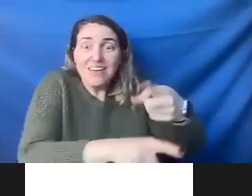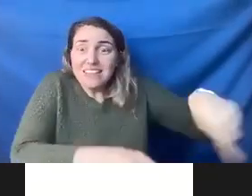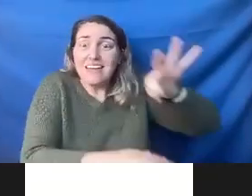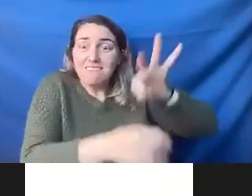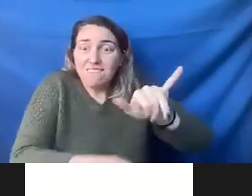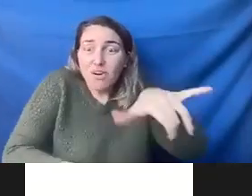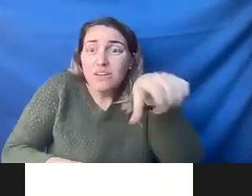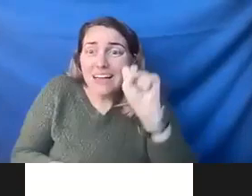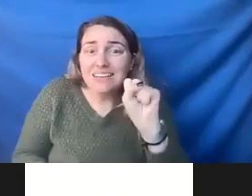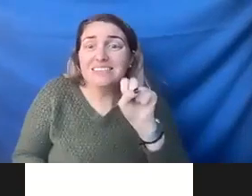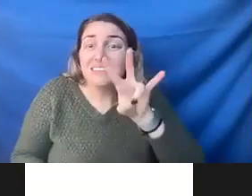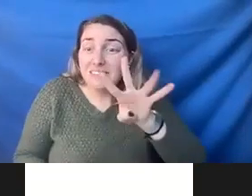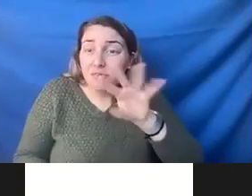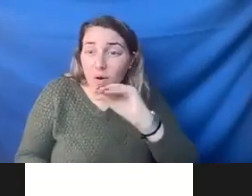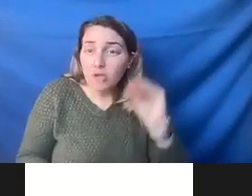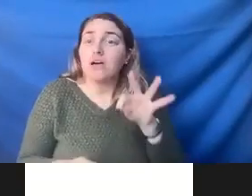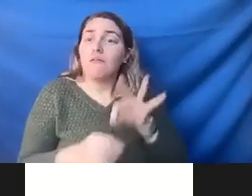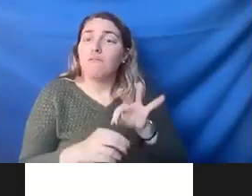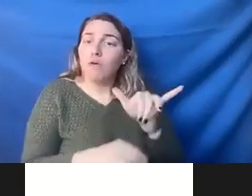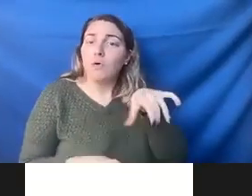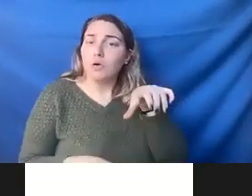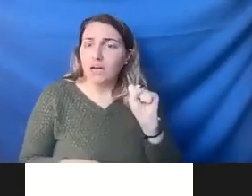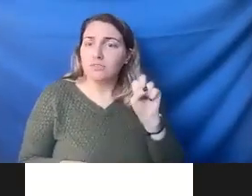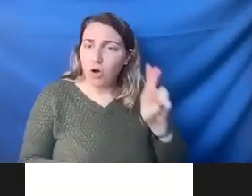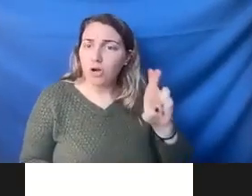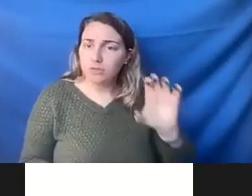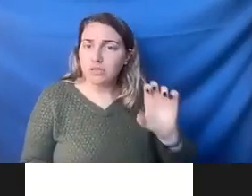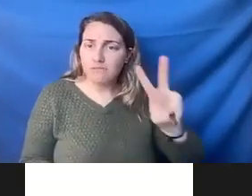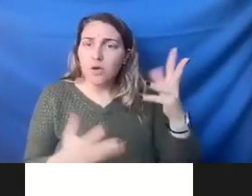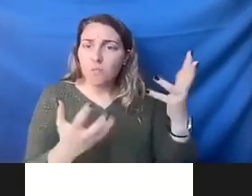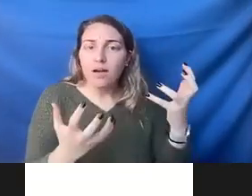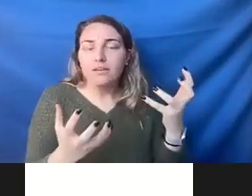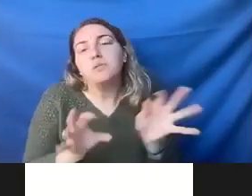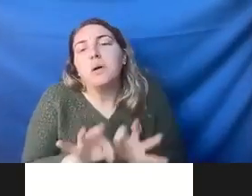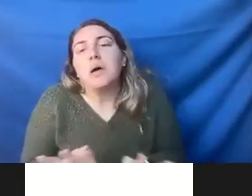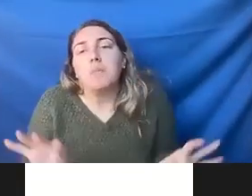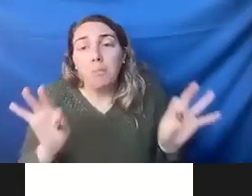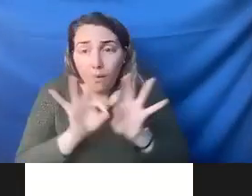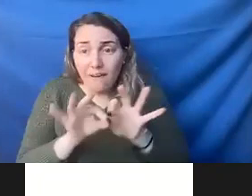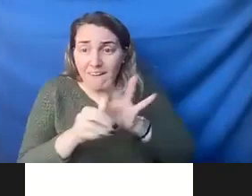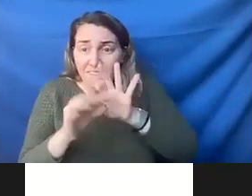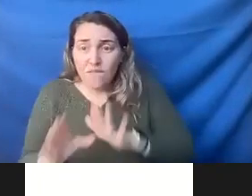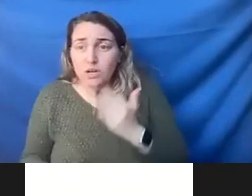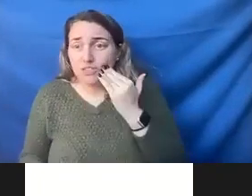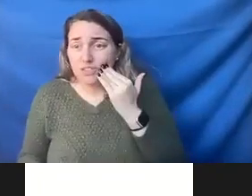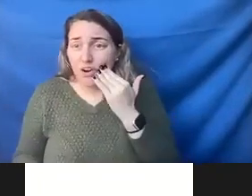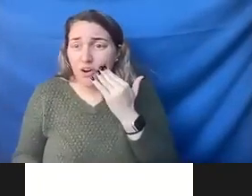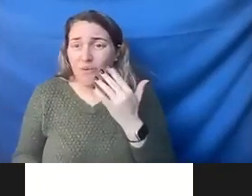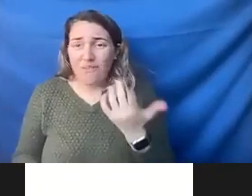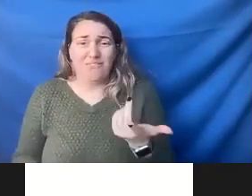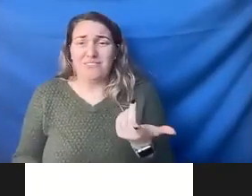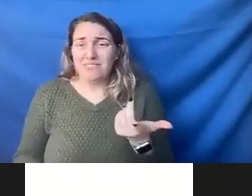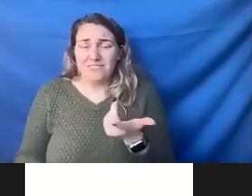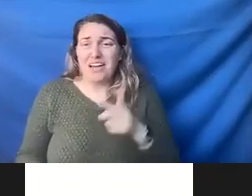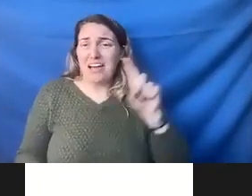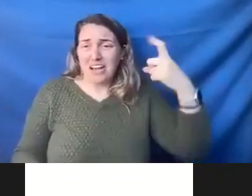ranked choice voting. Some folks don't realize that, and it's important to know that this wasn't something that was legislated or, you know,